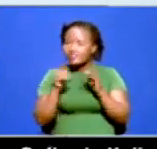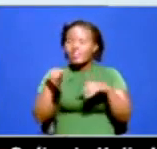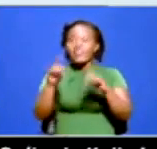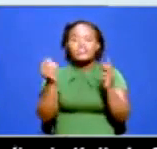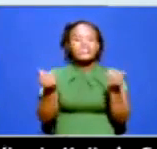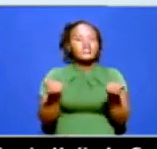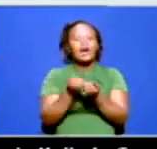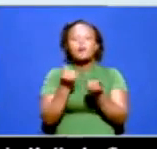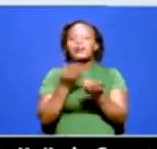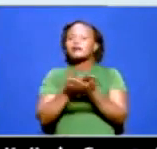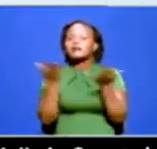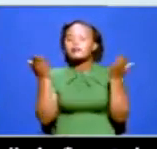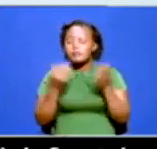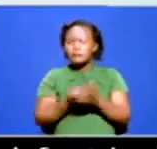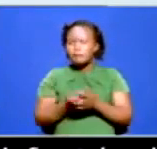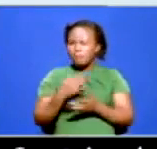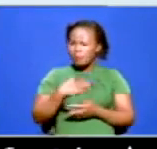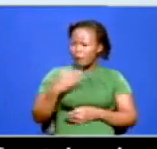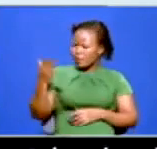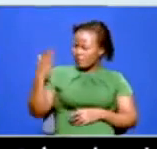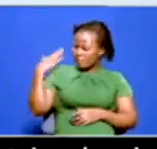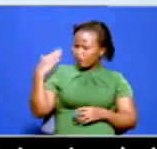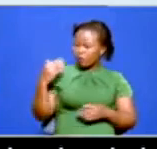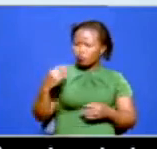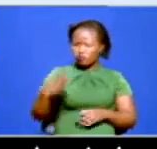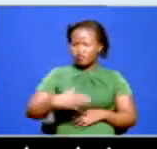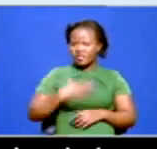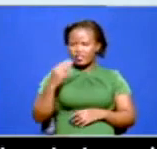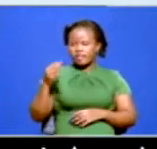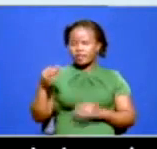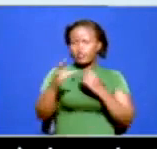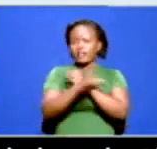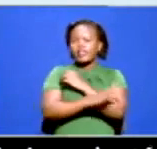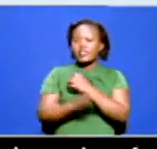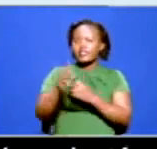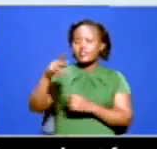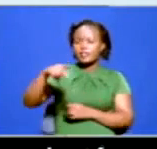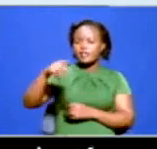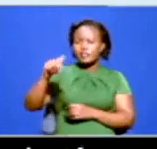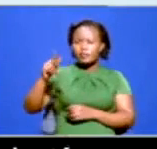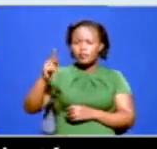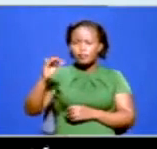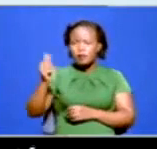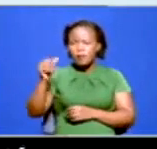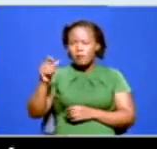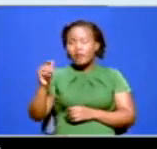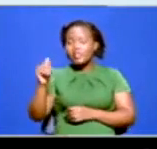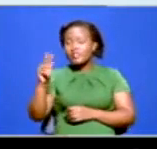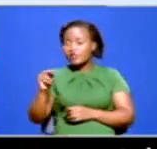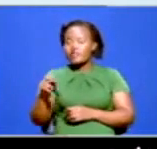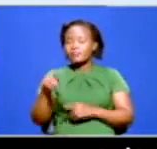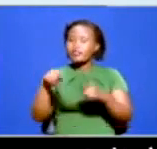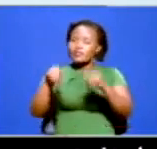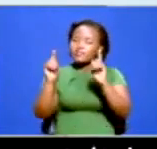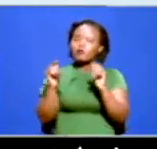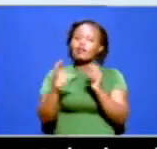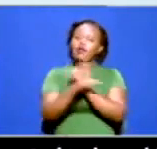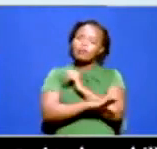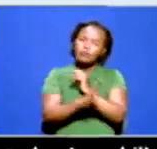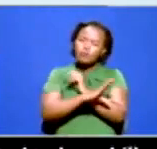from Pakistan about 2-3 weeks ago. And exactly what we are doing is what they do. They build